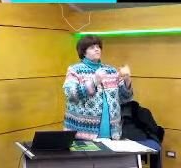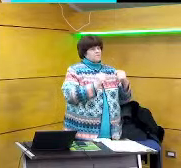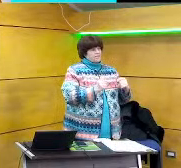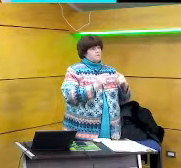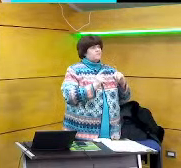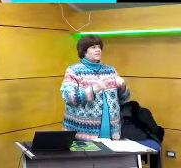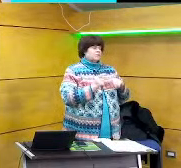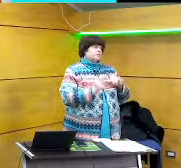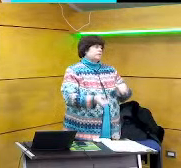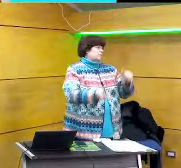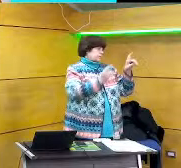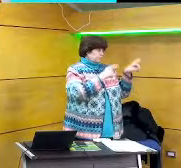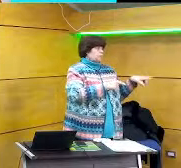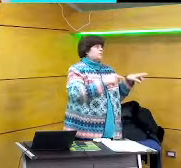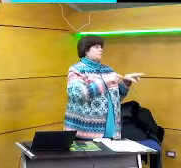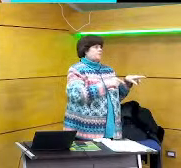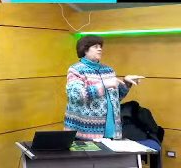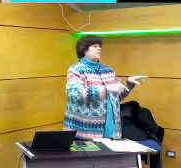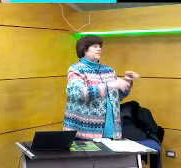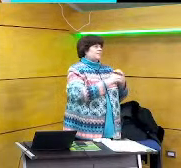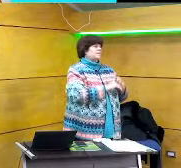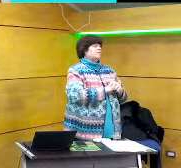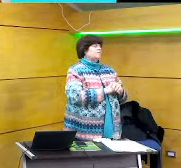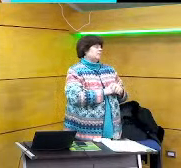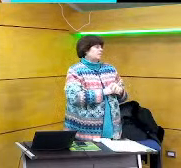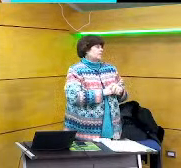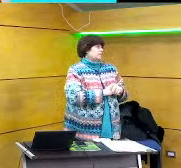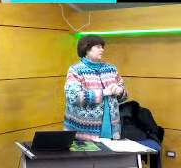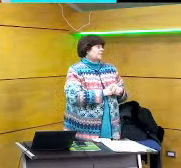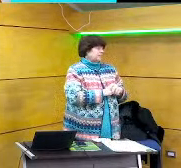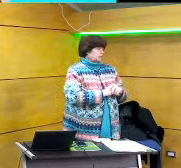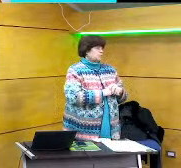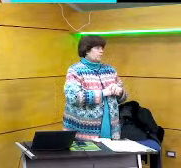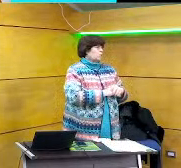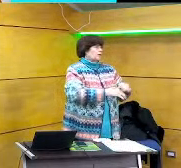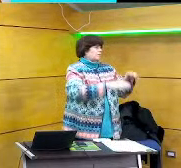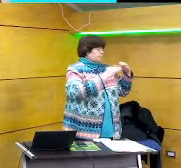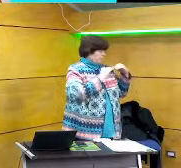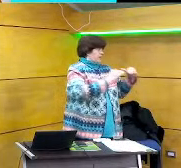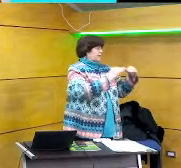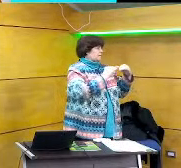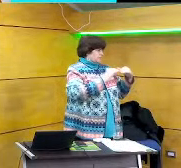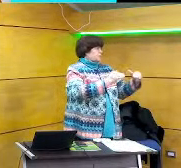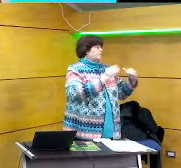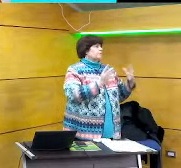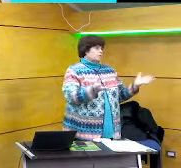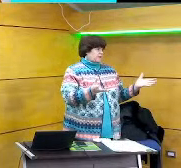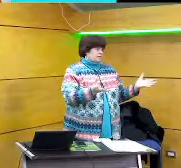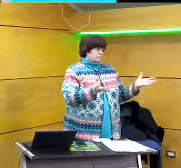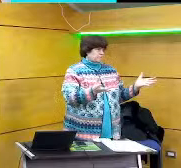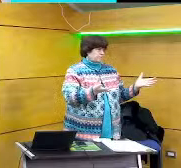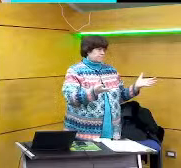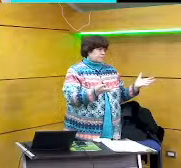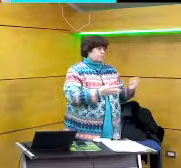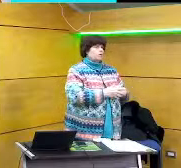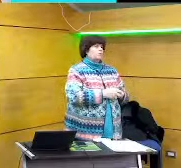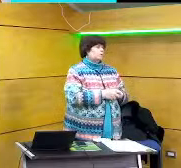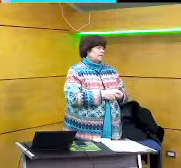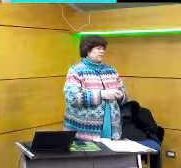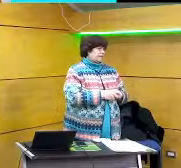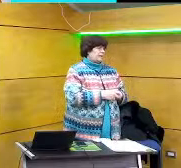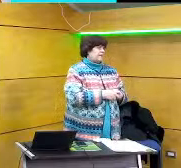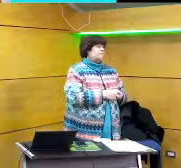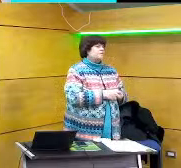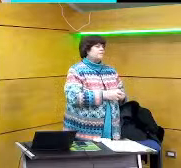words from themes that are supposed to be in the English program for that specific grade level.